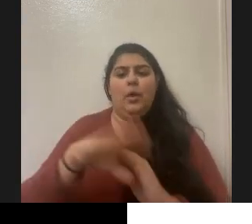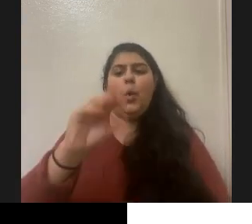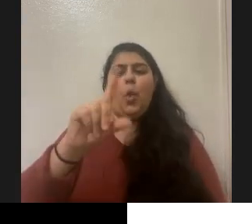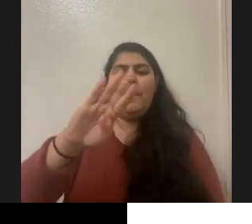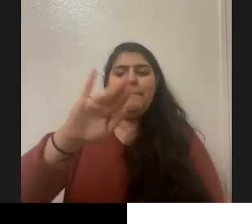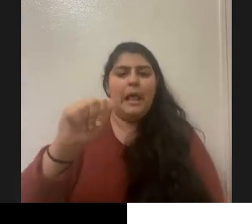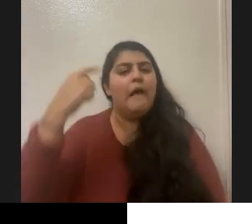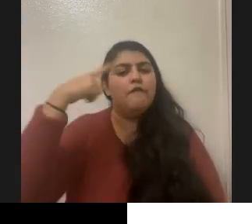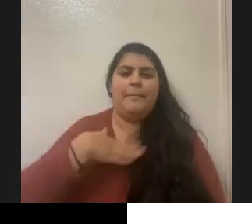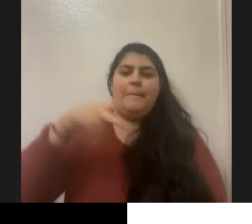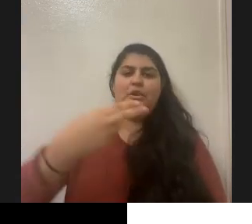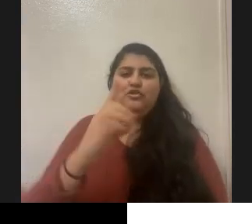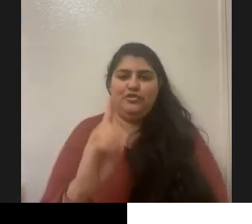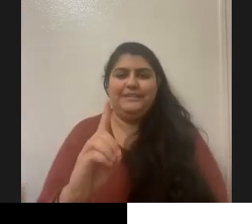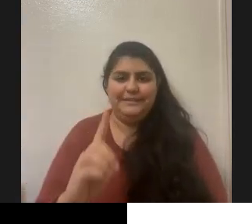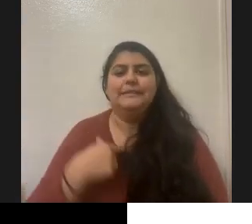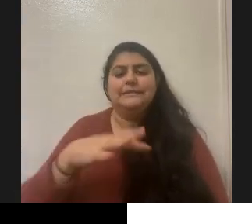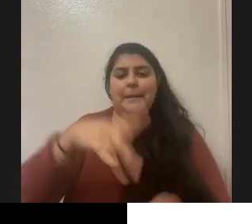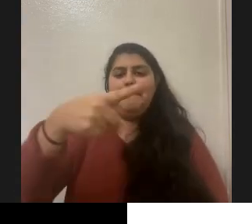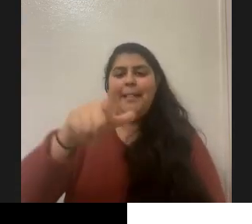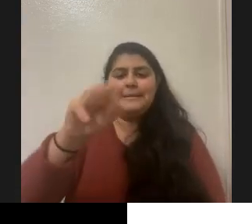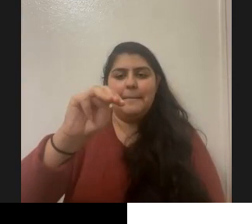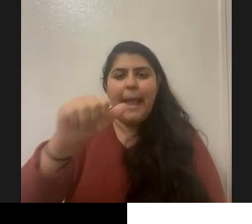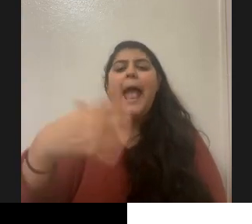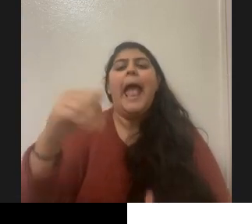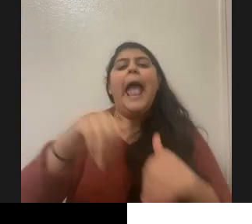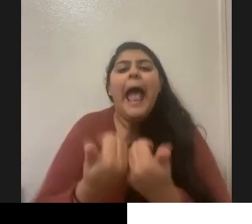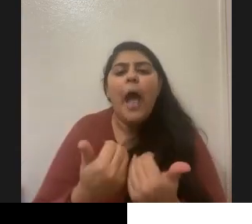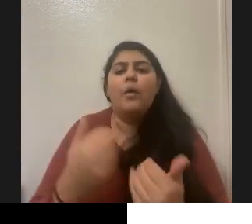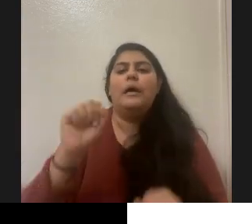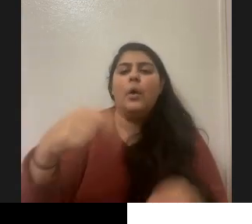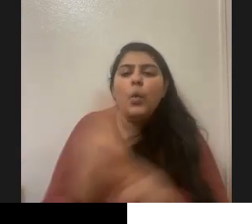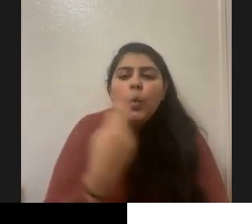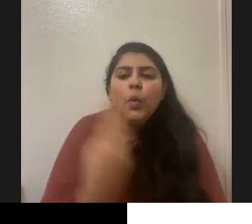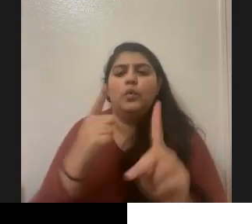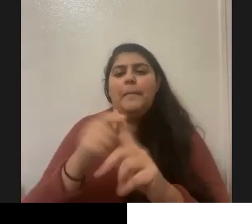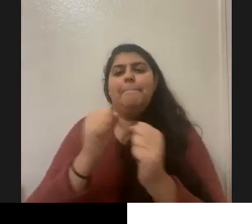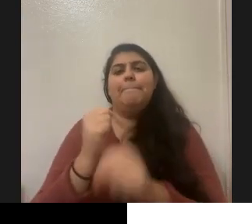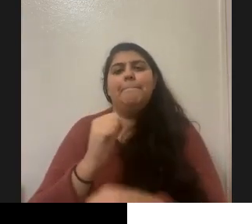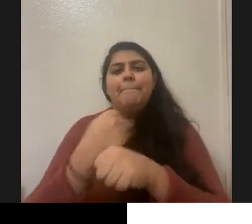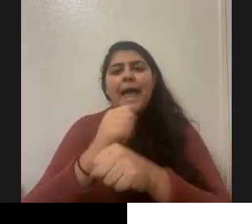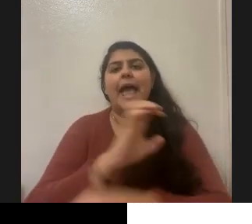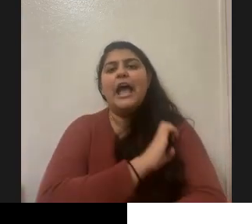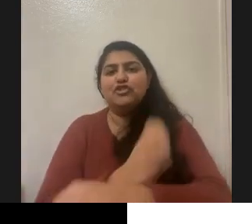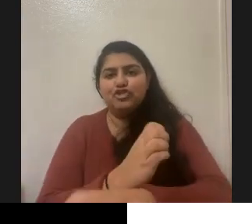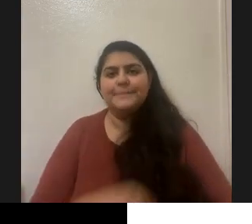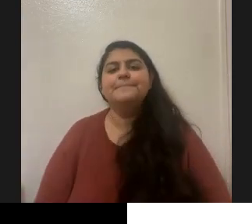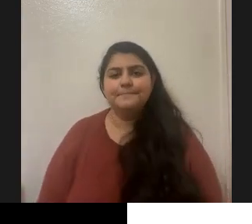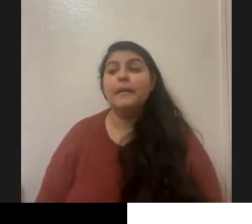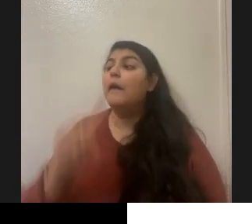study plasmas and how they can be used and applied to make energy. Awesome. So the first question we have to